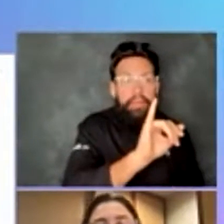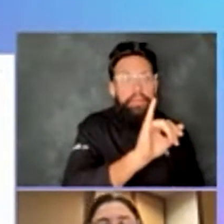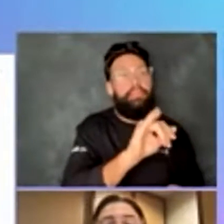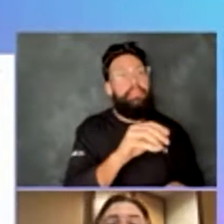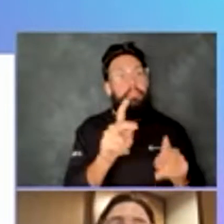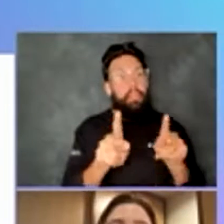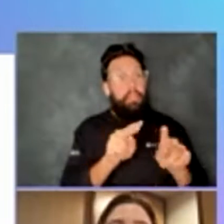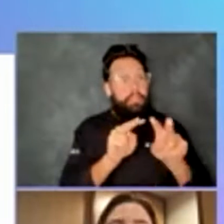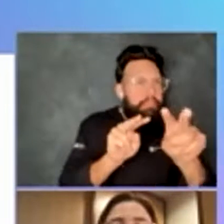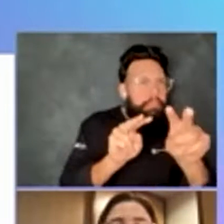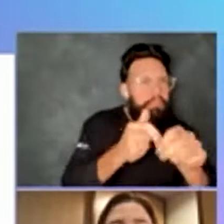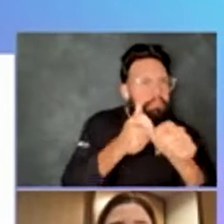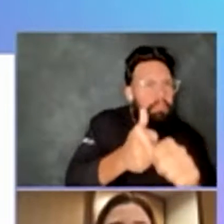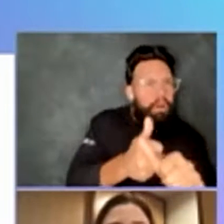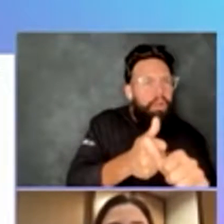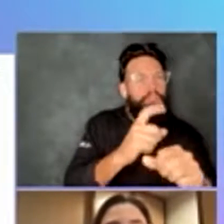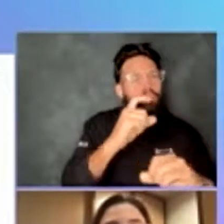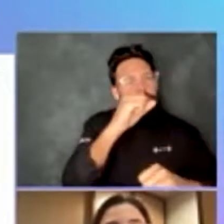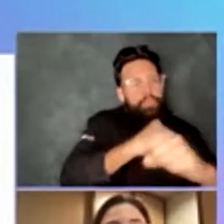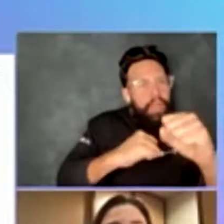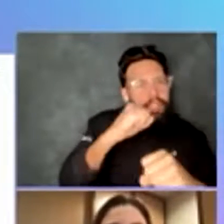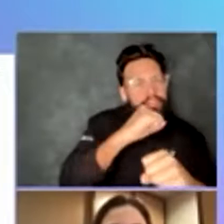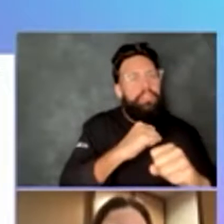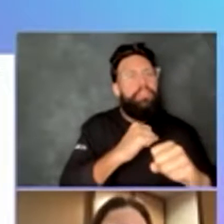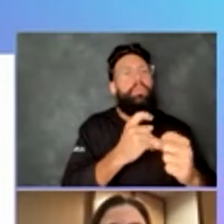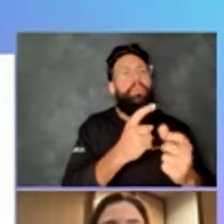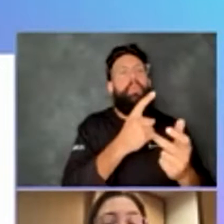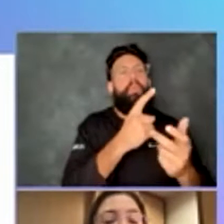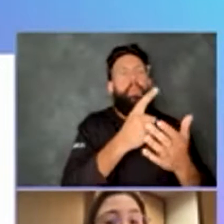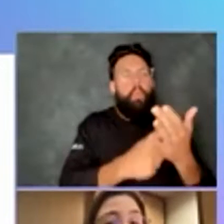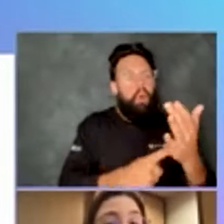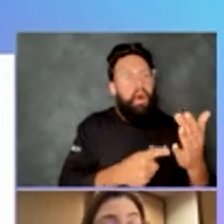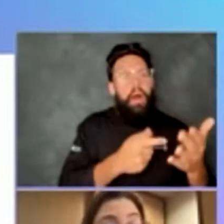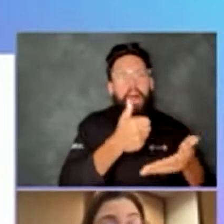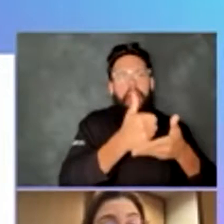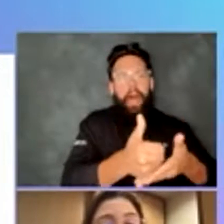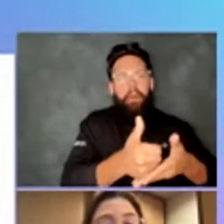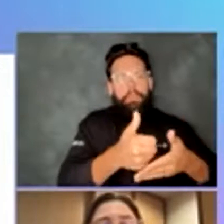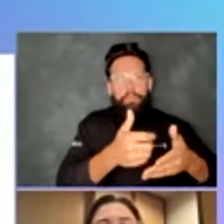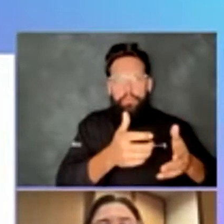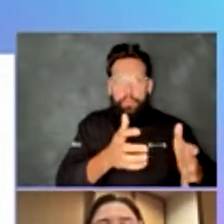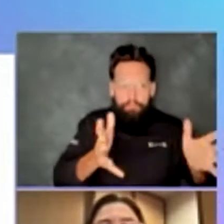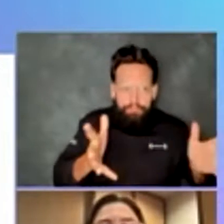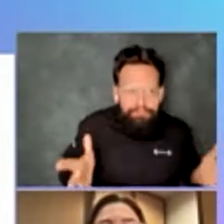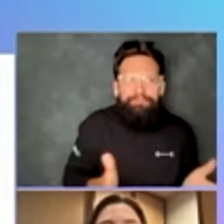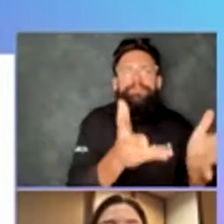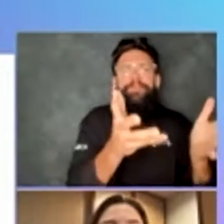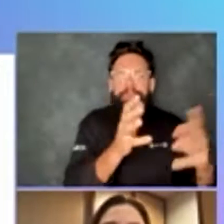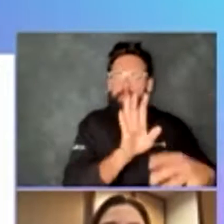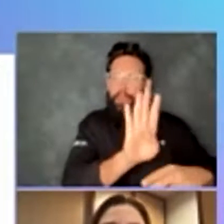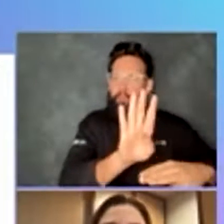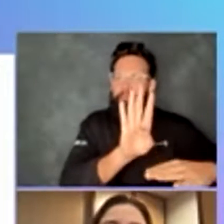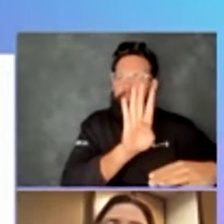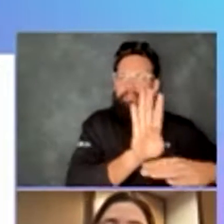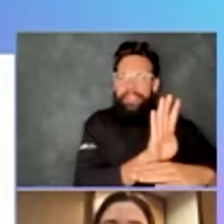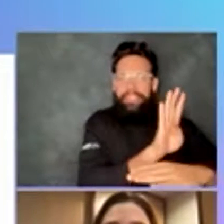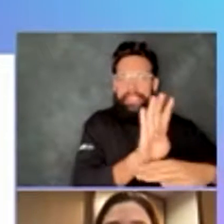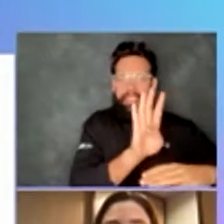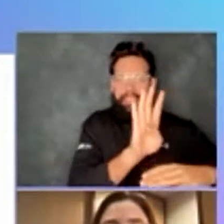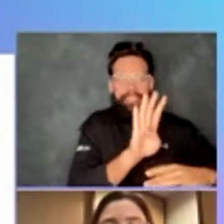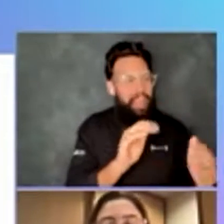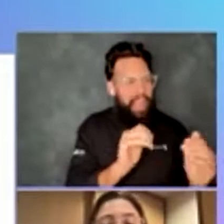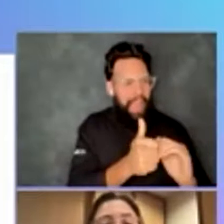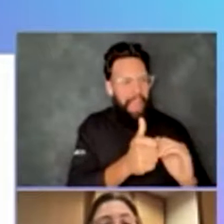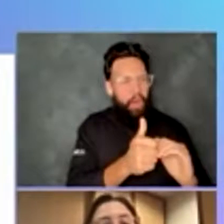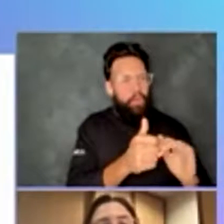strategy? Which tools and systems are actually used and followed? How do you get accessibility into